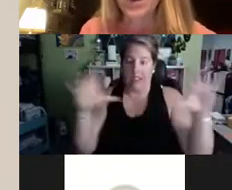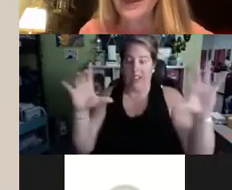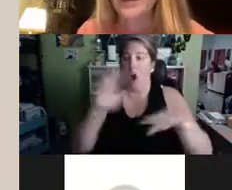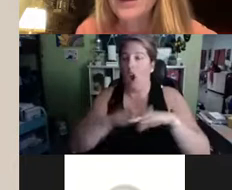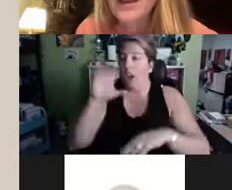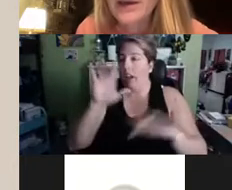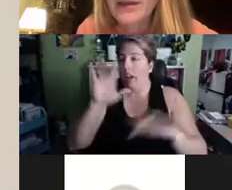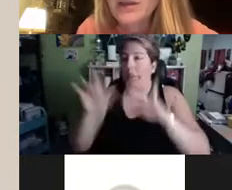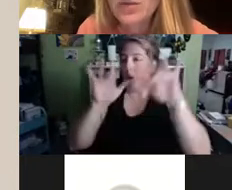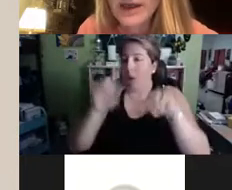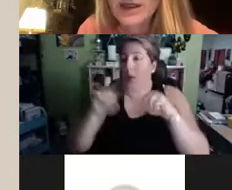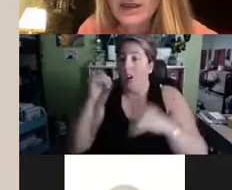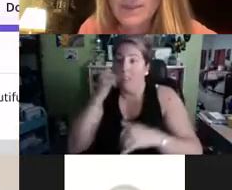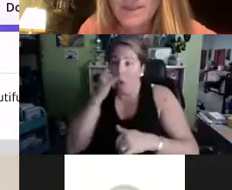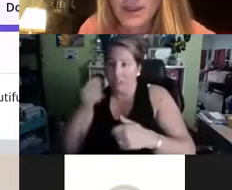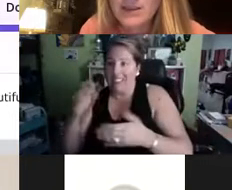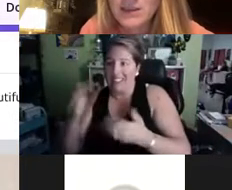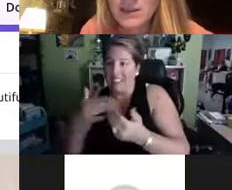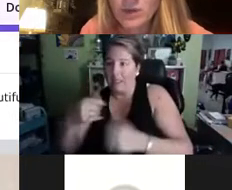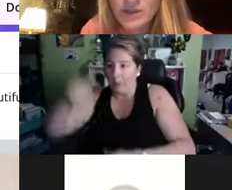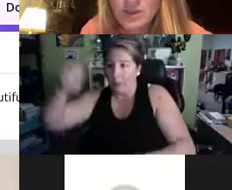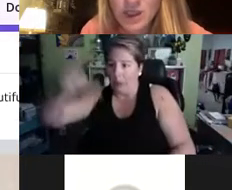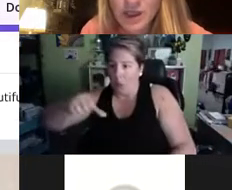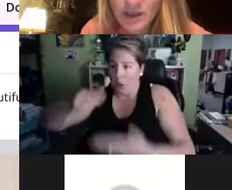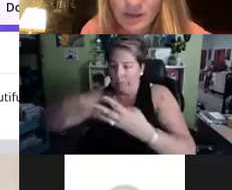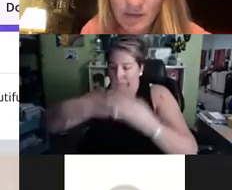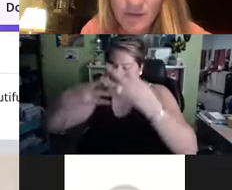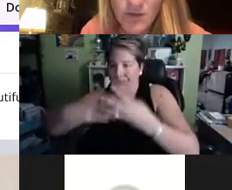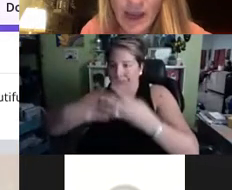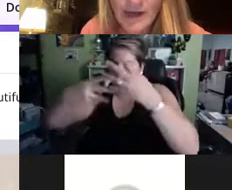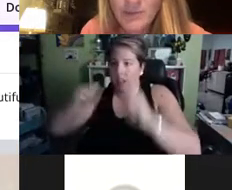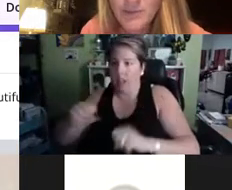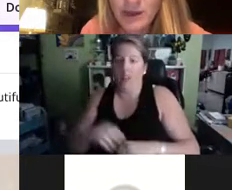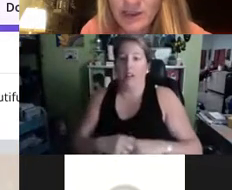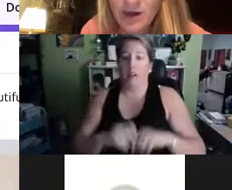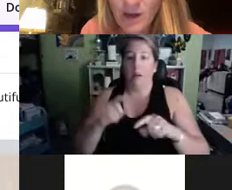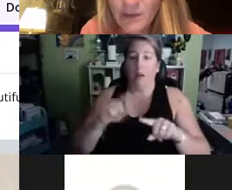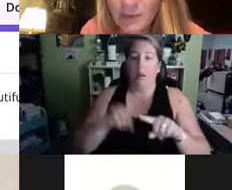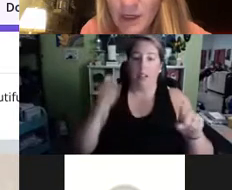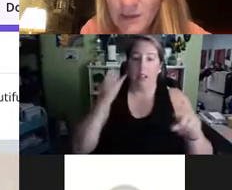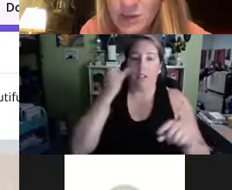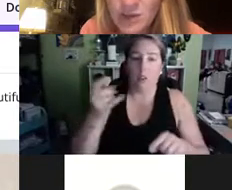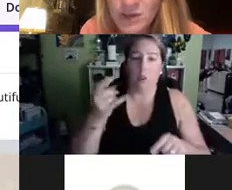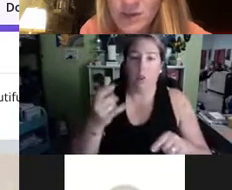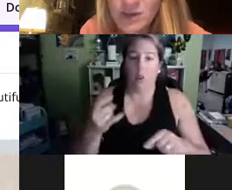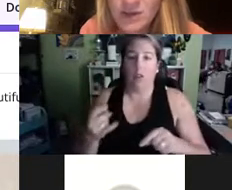it's all there. But let's go back, because I did want to try, like if you add up, I can copy a